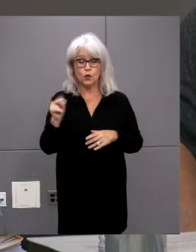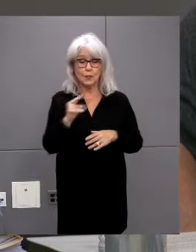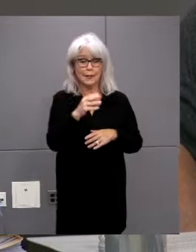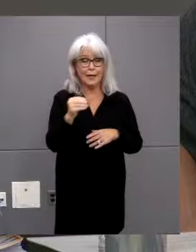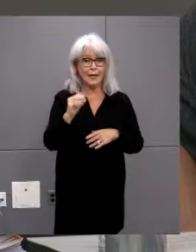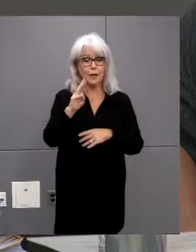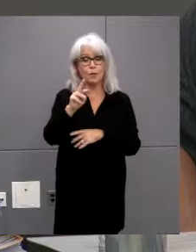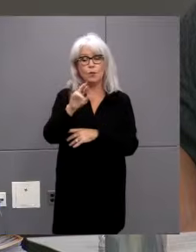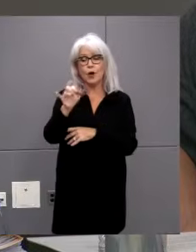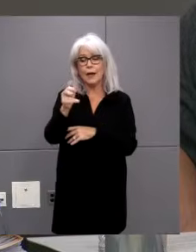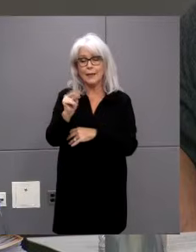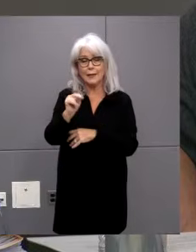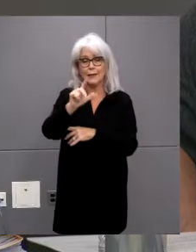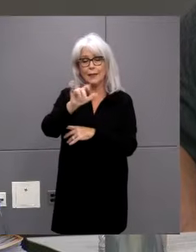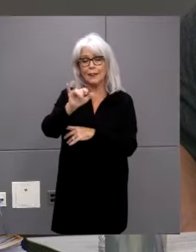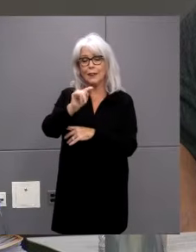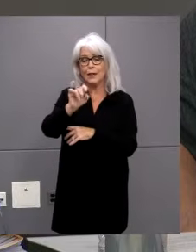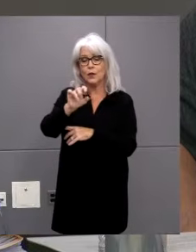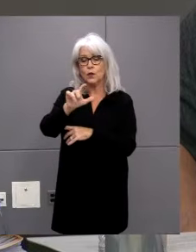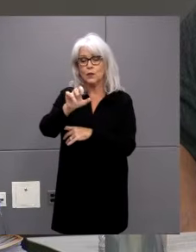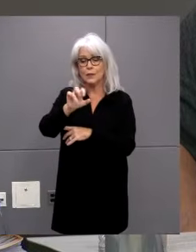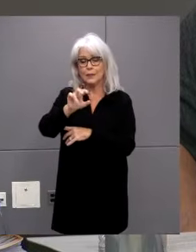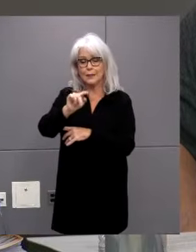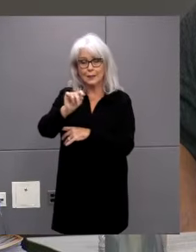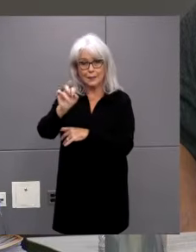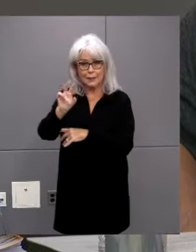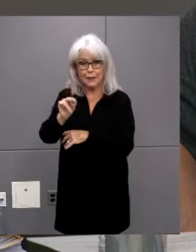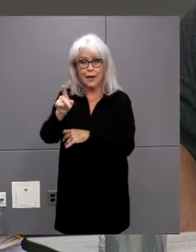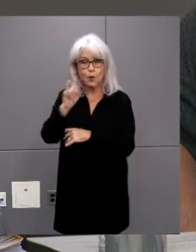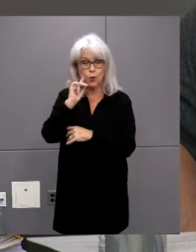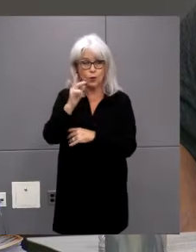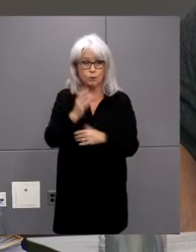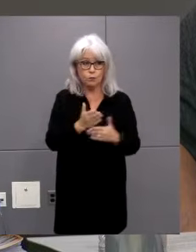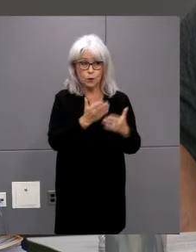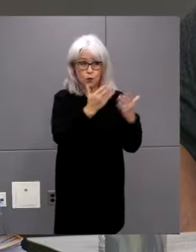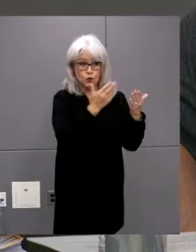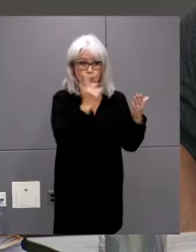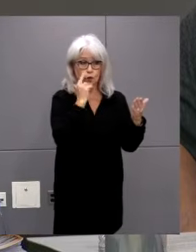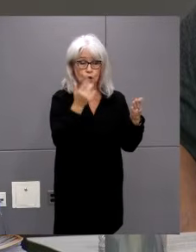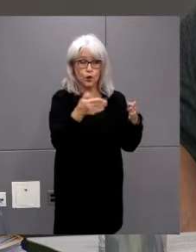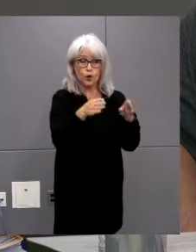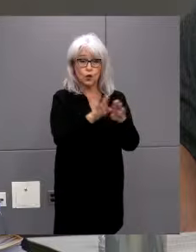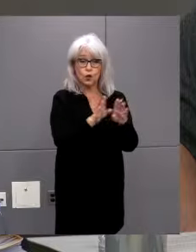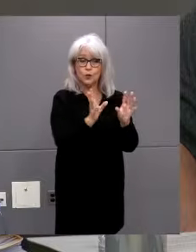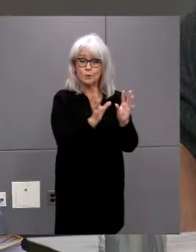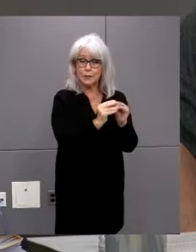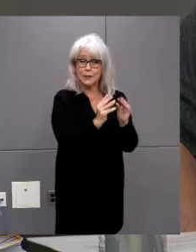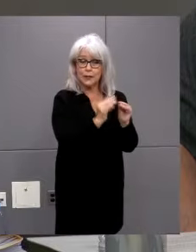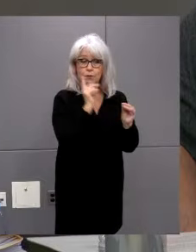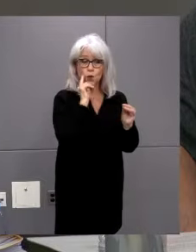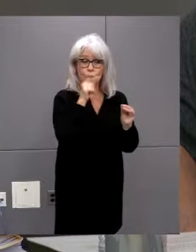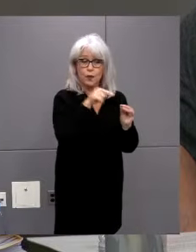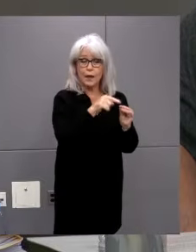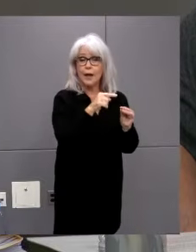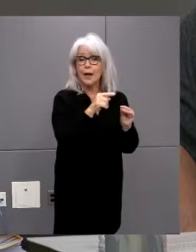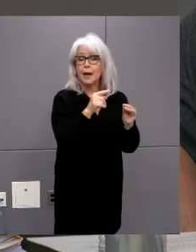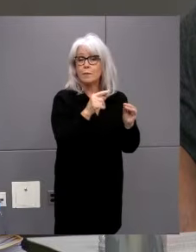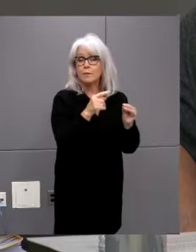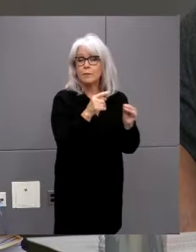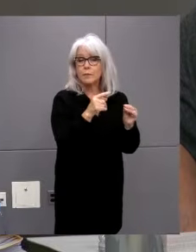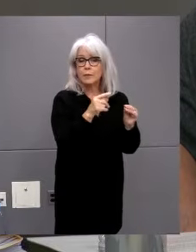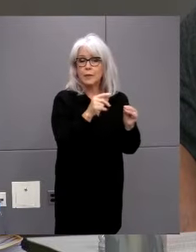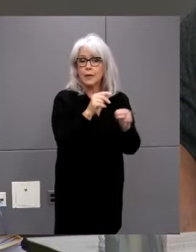Littleton. I will entertain a motion to go into closed session on that matter pursuant to